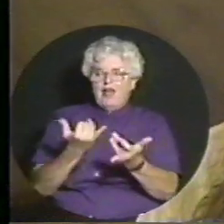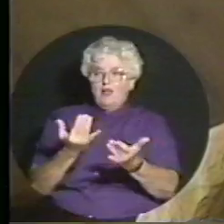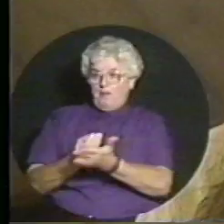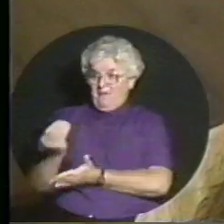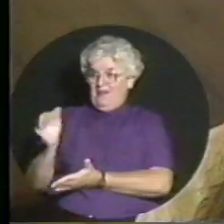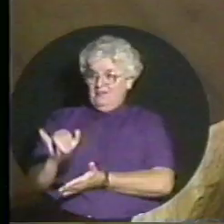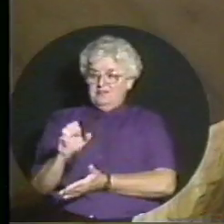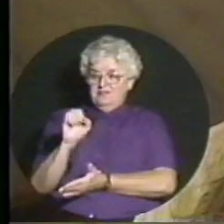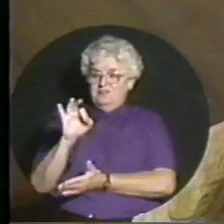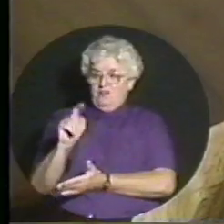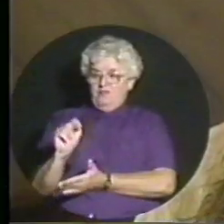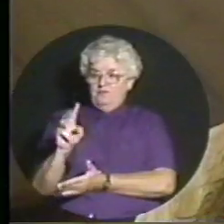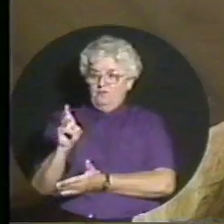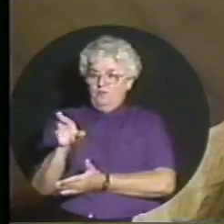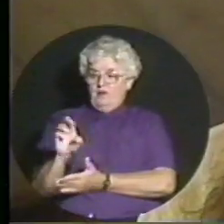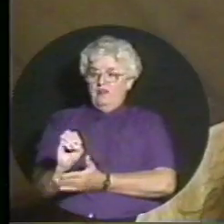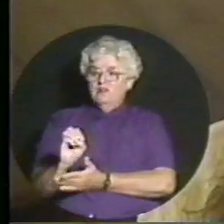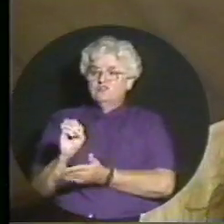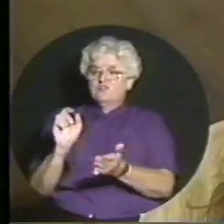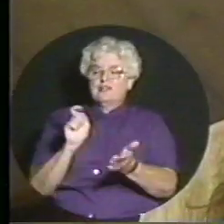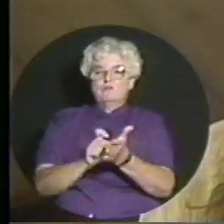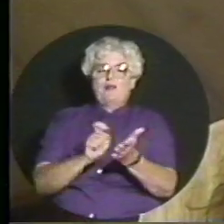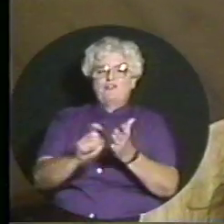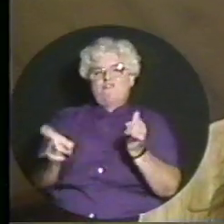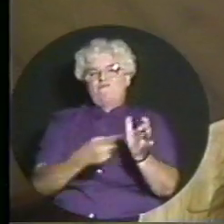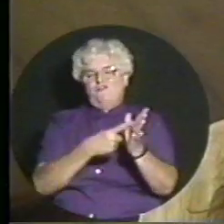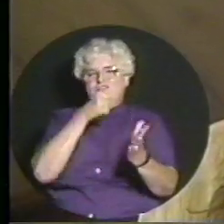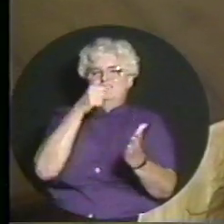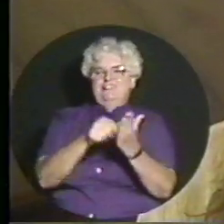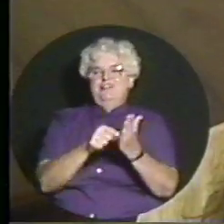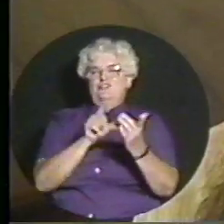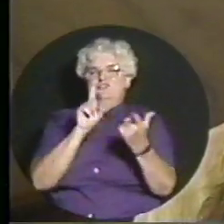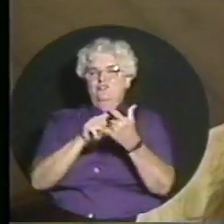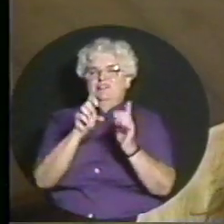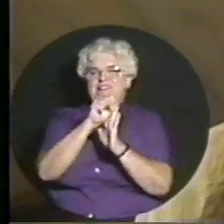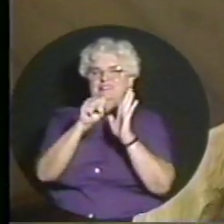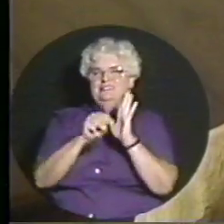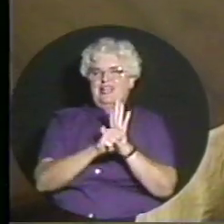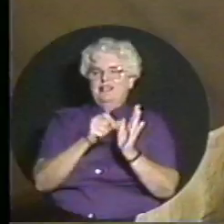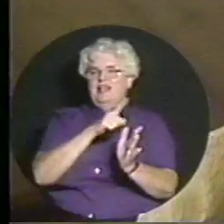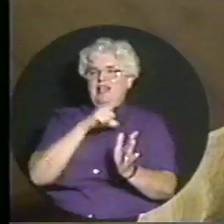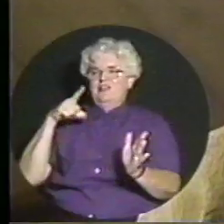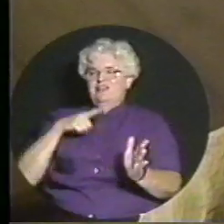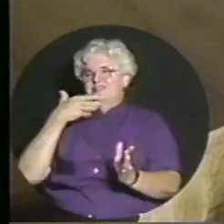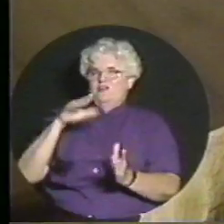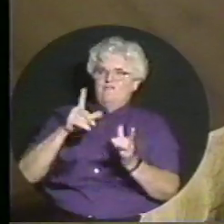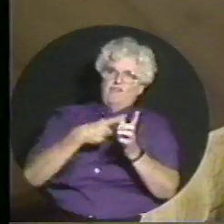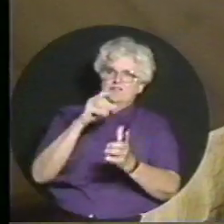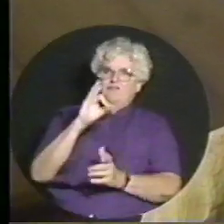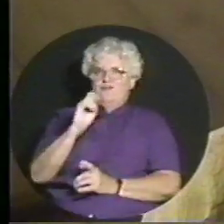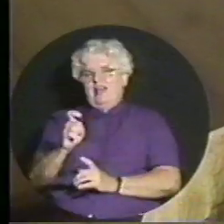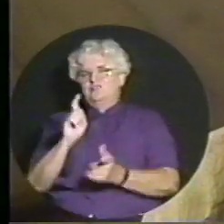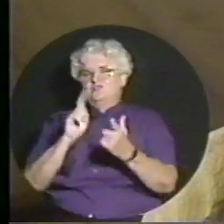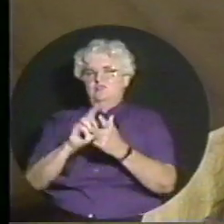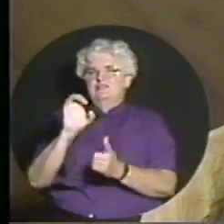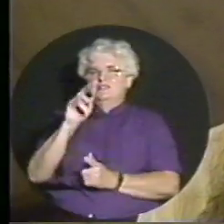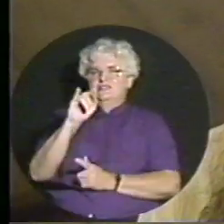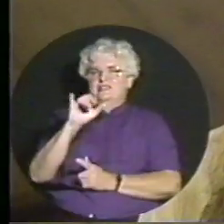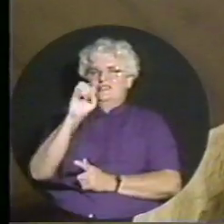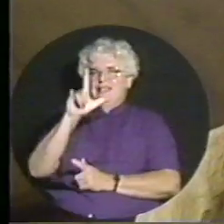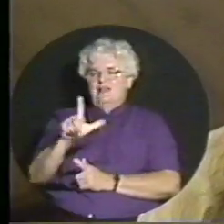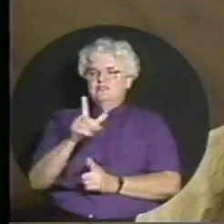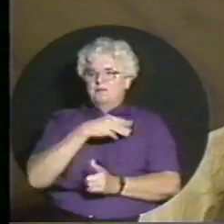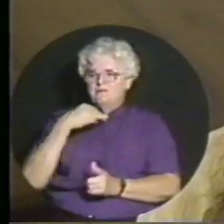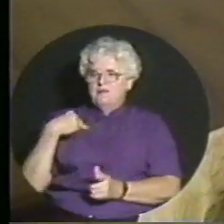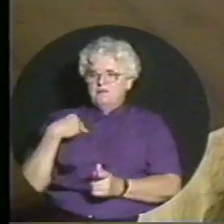the software so they can write their first letters to their state legislatures or send their first faxes to their city council members. And I